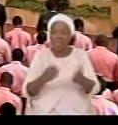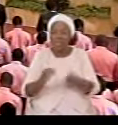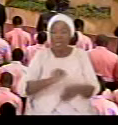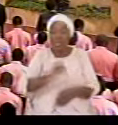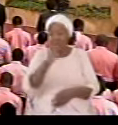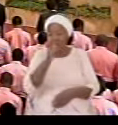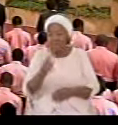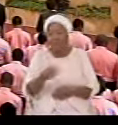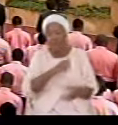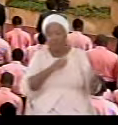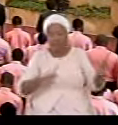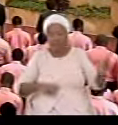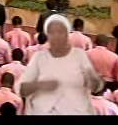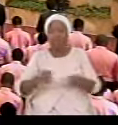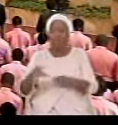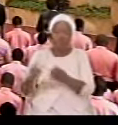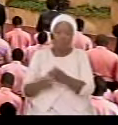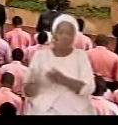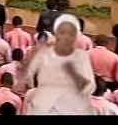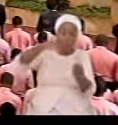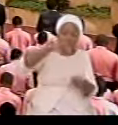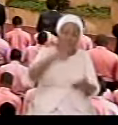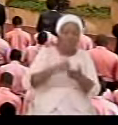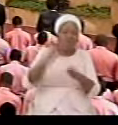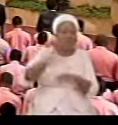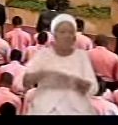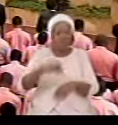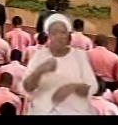Lord, pour it on me.